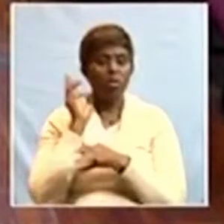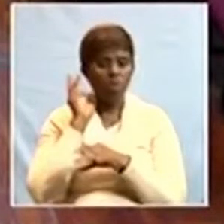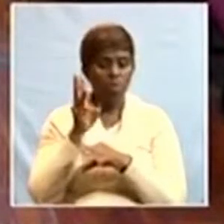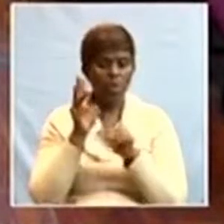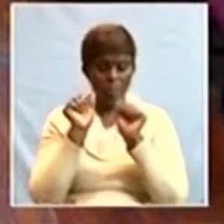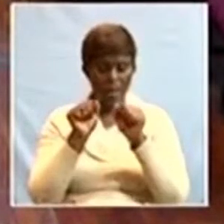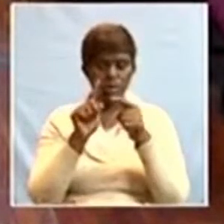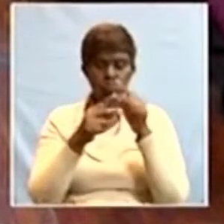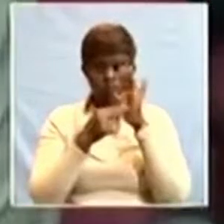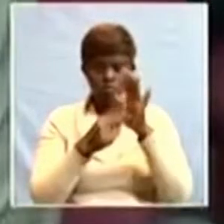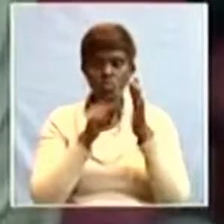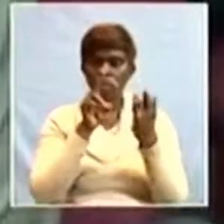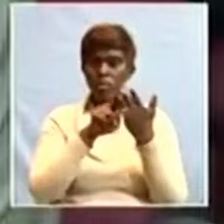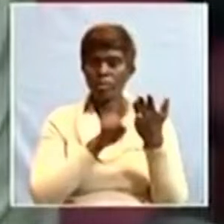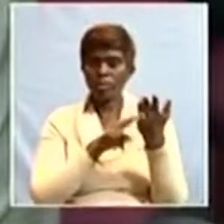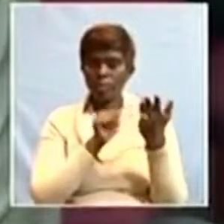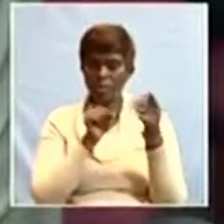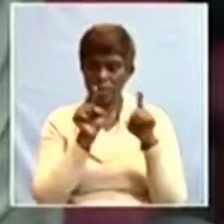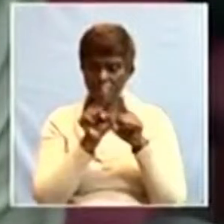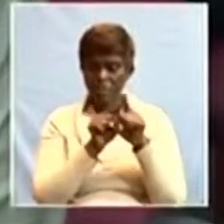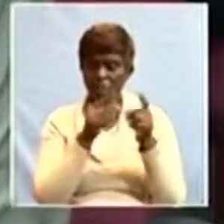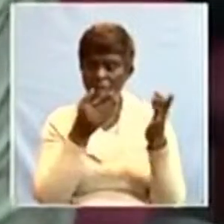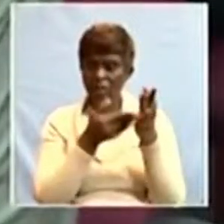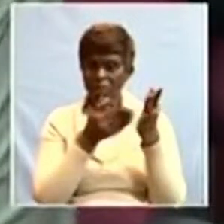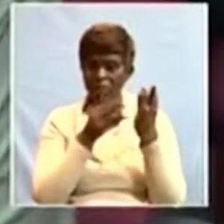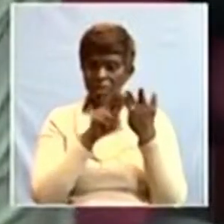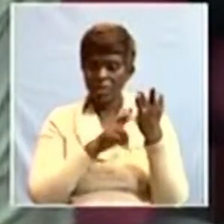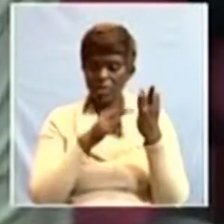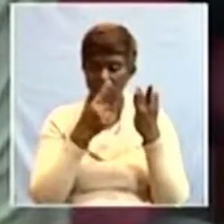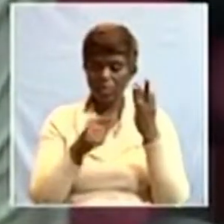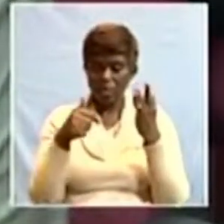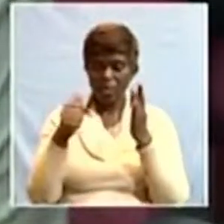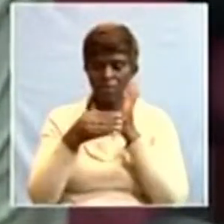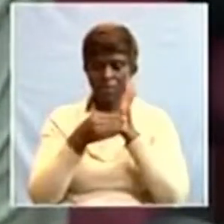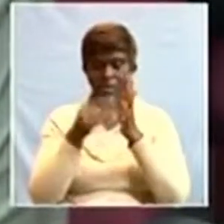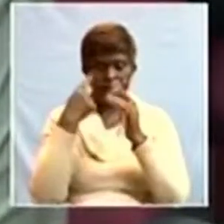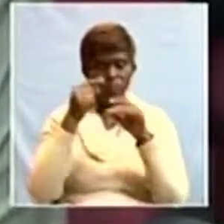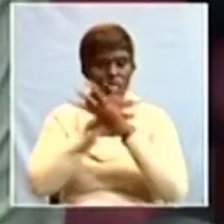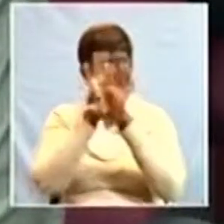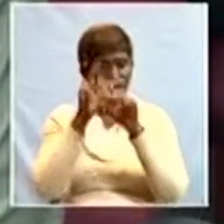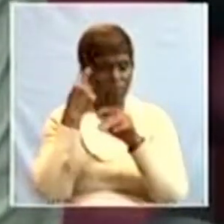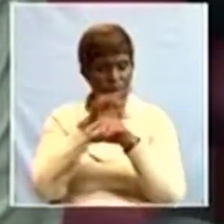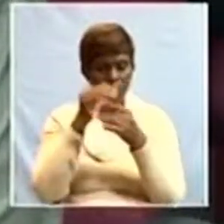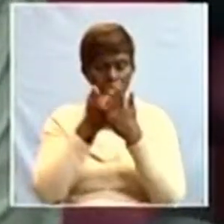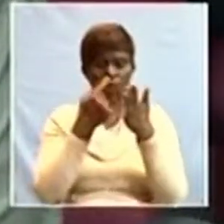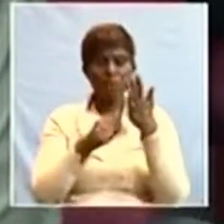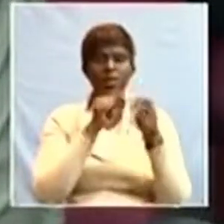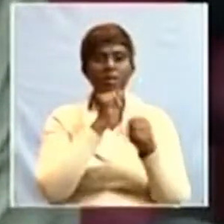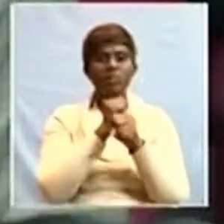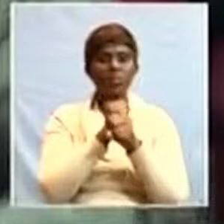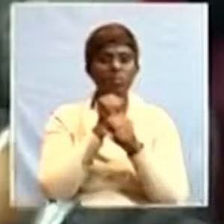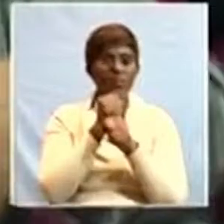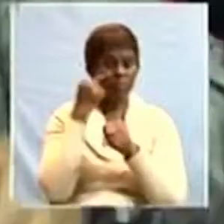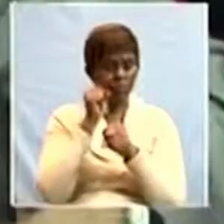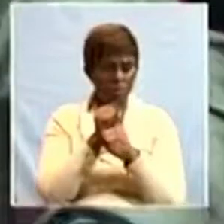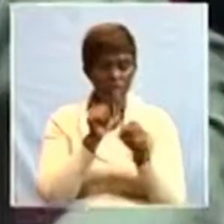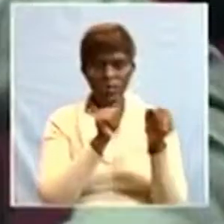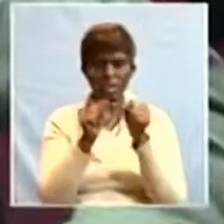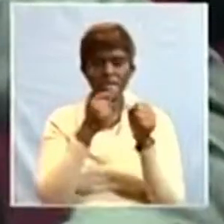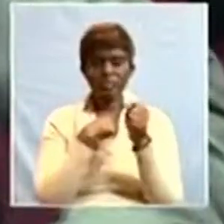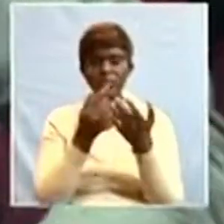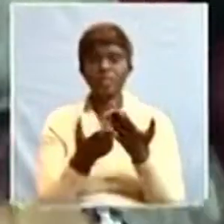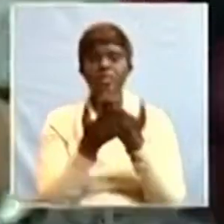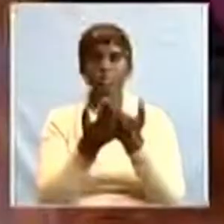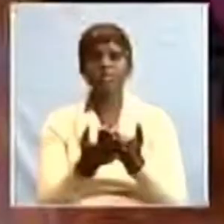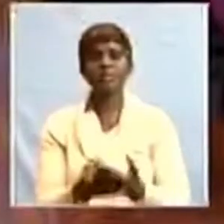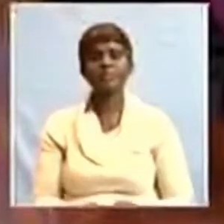to avail the reports. These are the reports that actually led for the clearance for the operationalization of the systems. I submit.